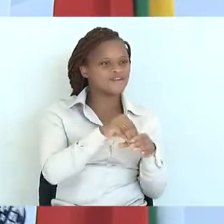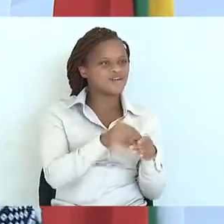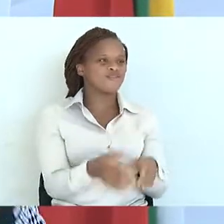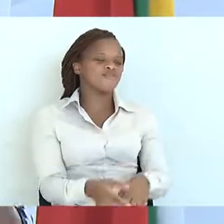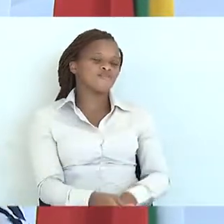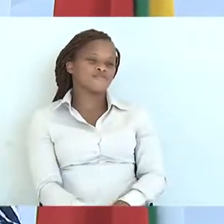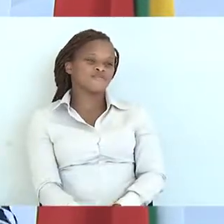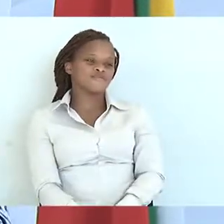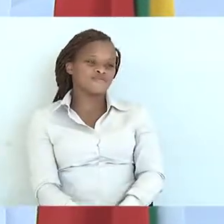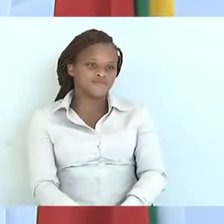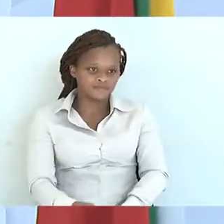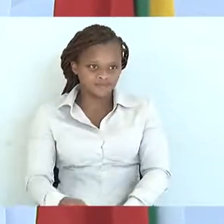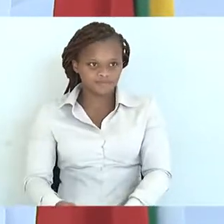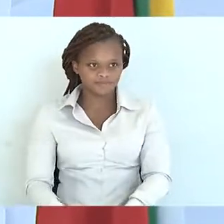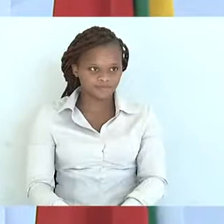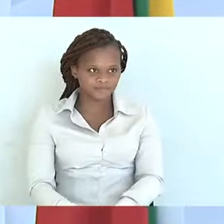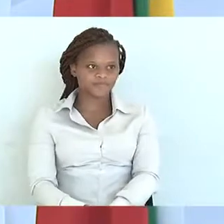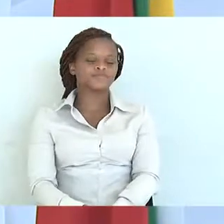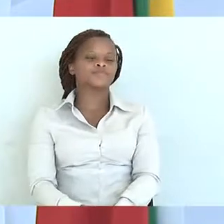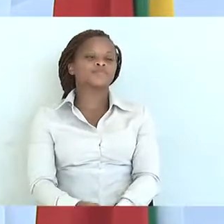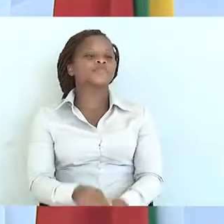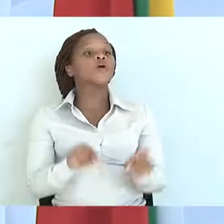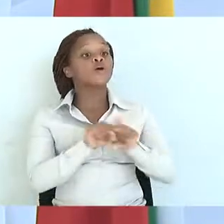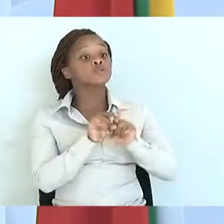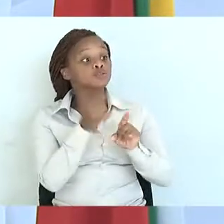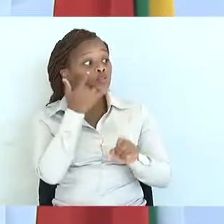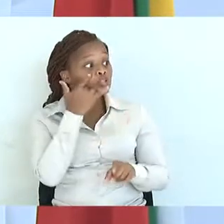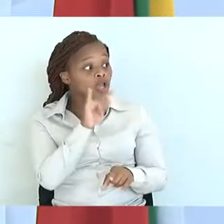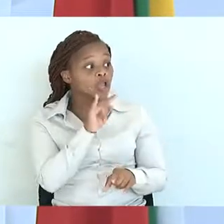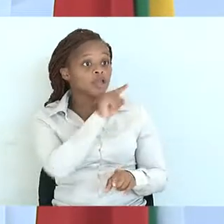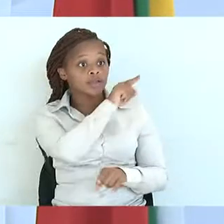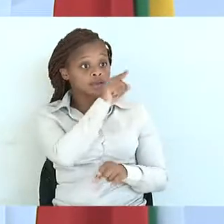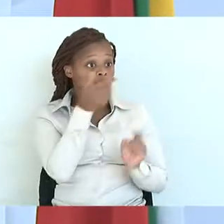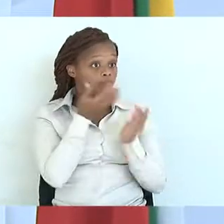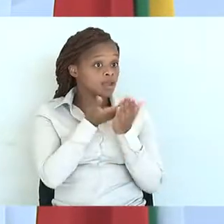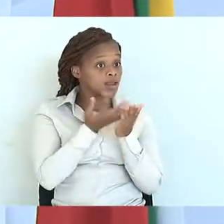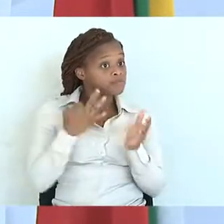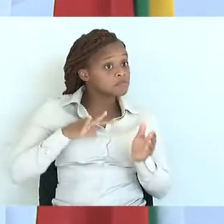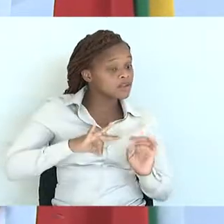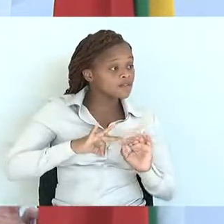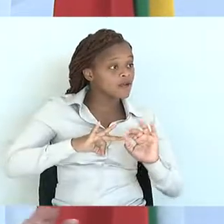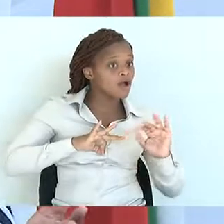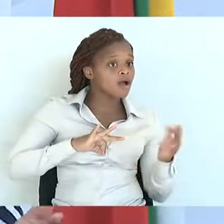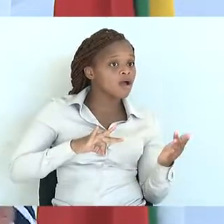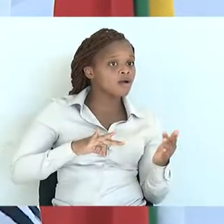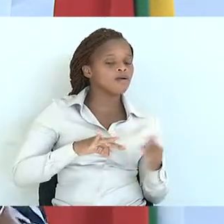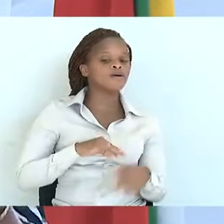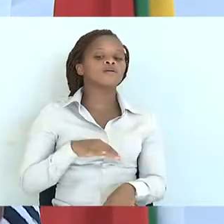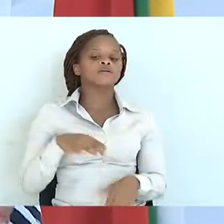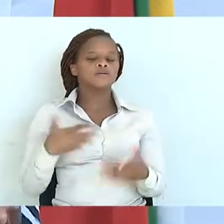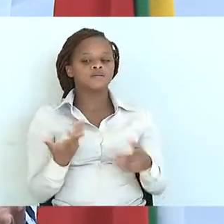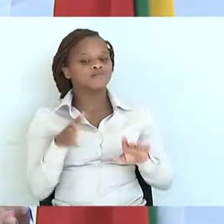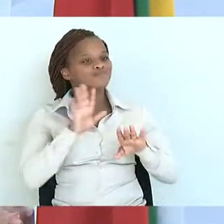as cooperatives and all those nibheke ukuthi how can we be able to benefit. Kunenye futhi